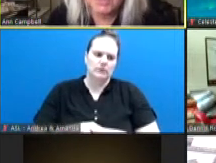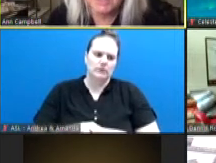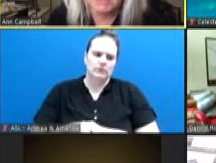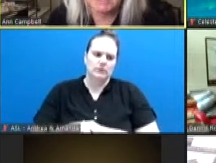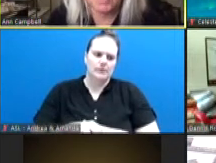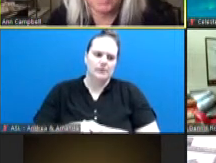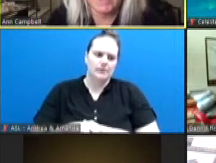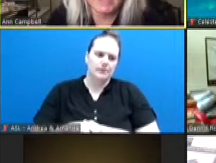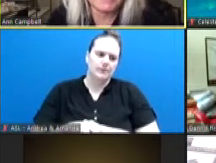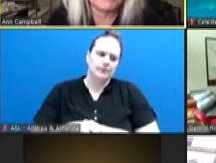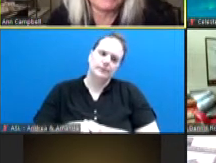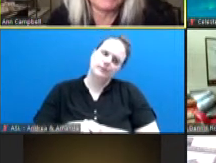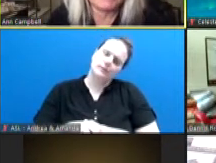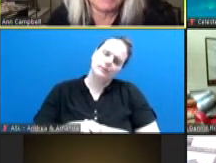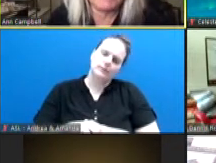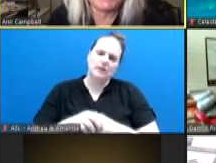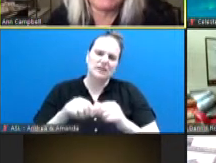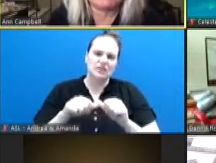continually,